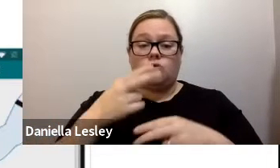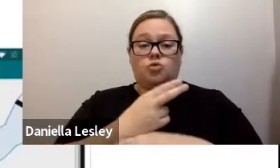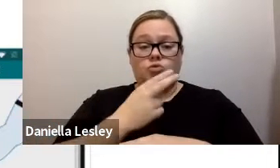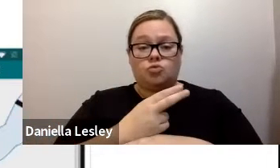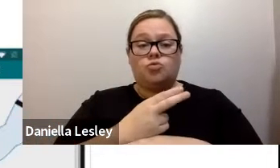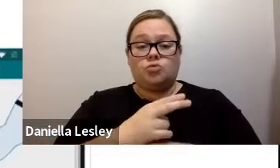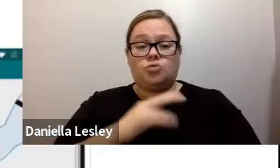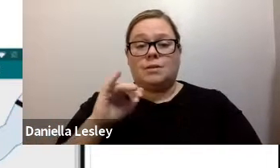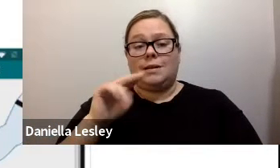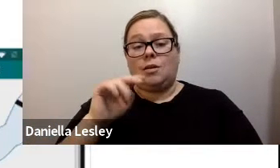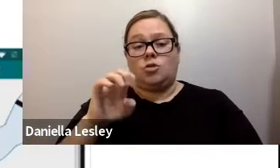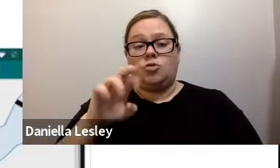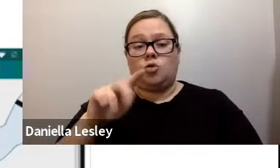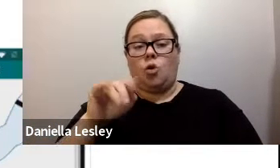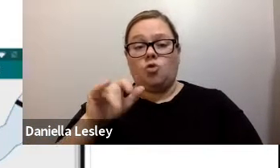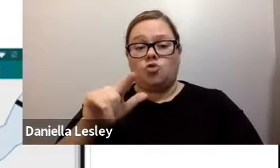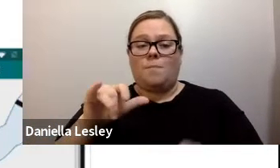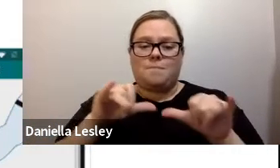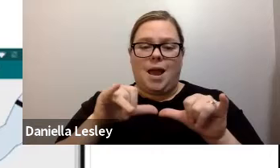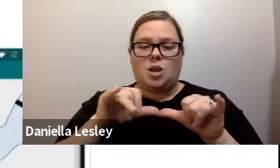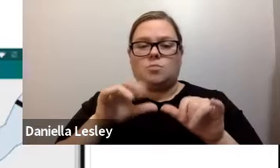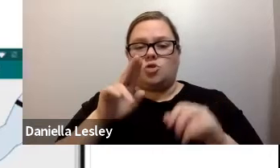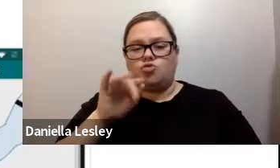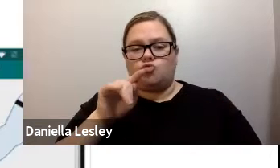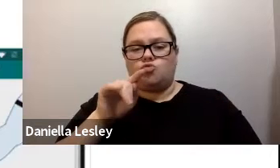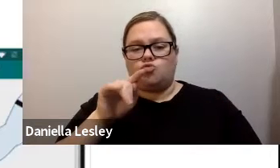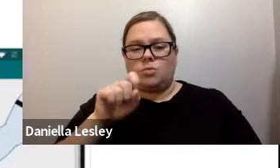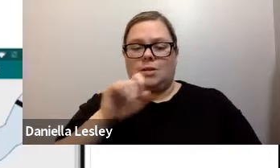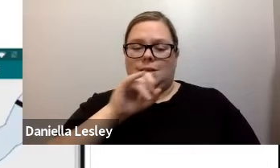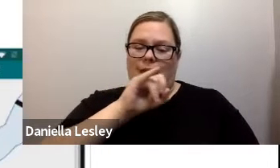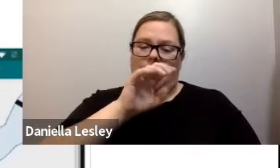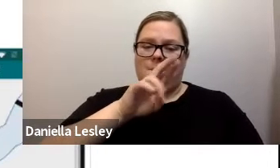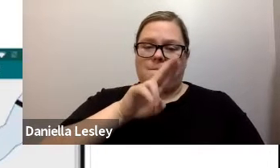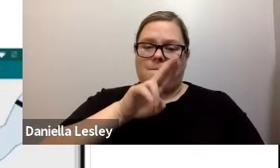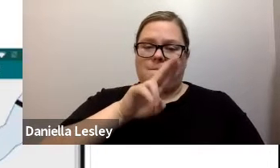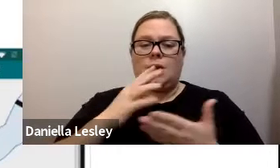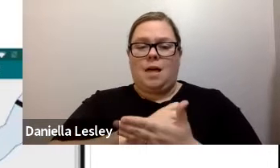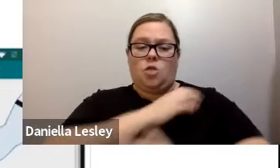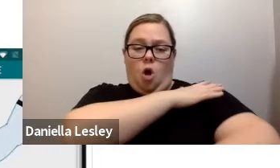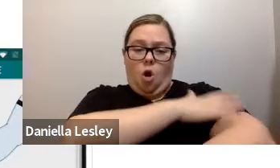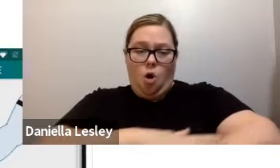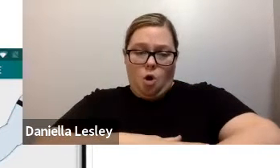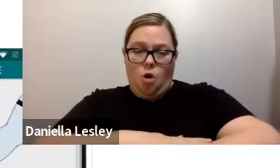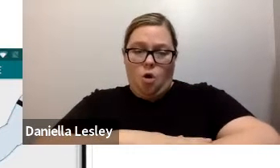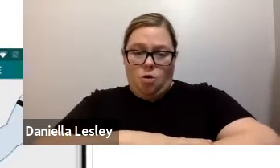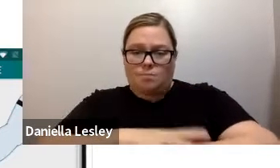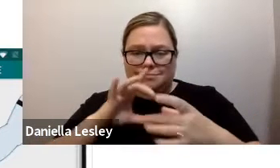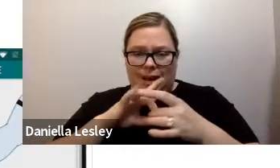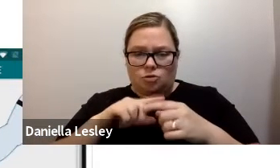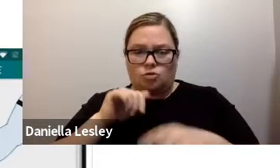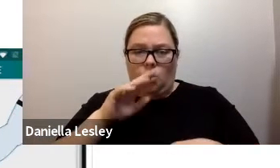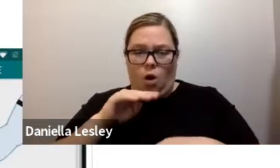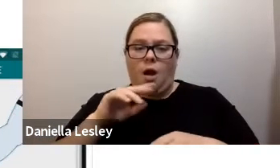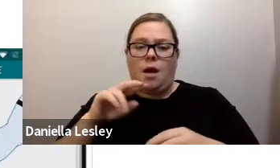inertial measurement units, IMUs, to collect the arm motion data, position, velocity, and